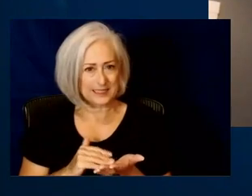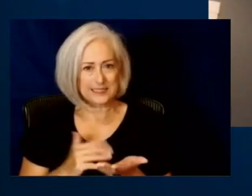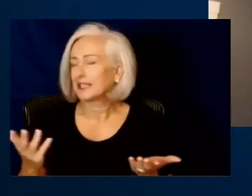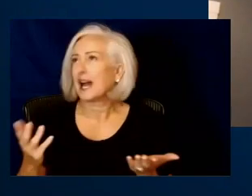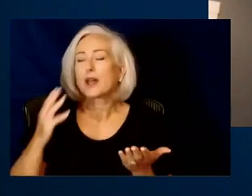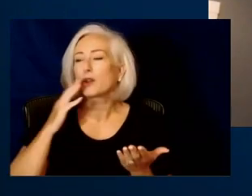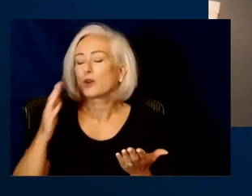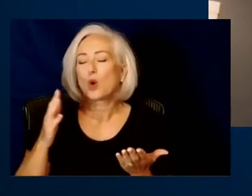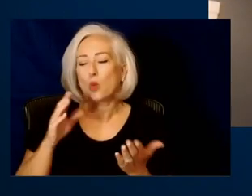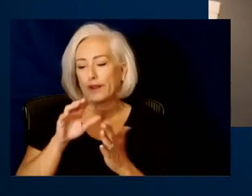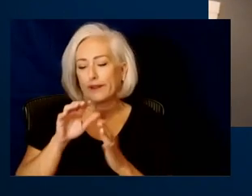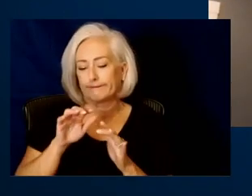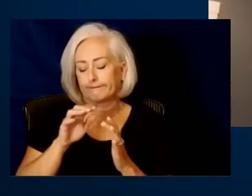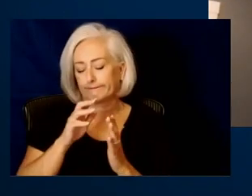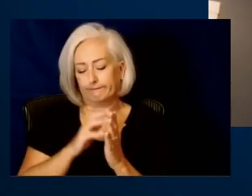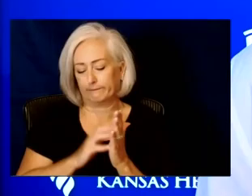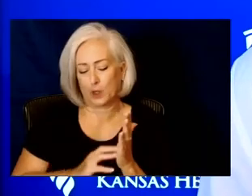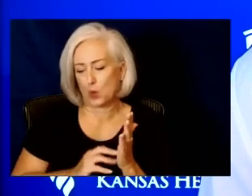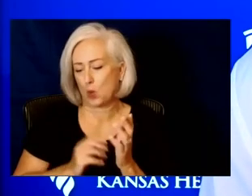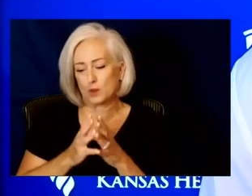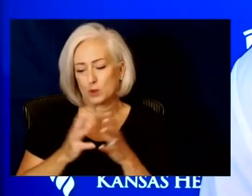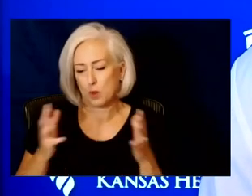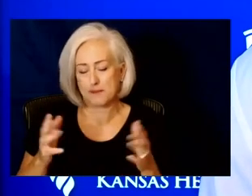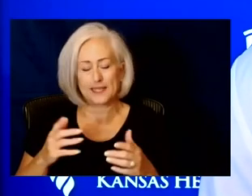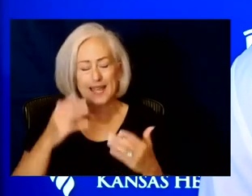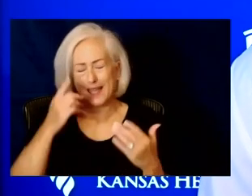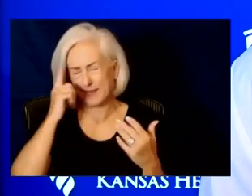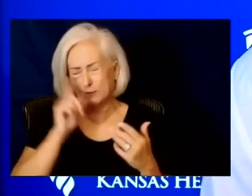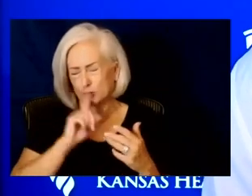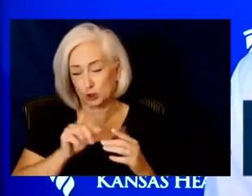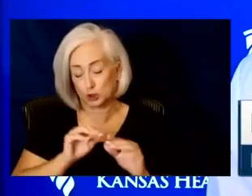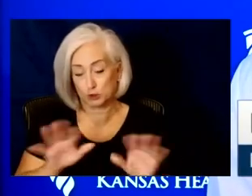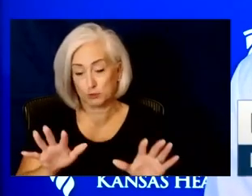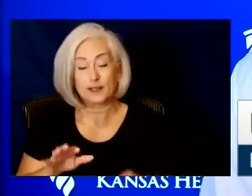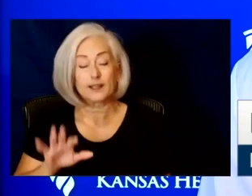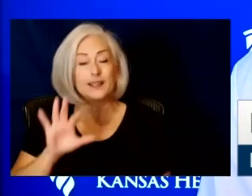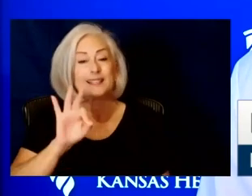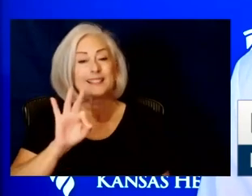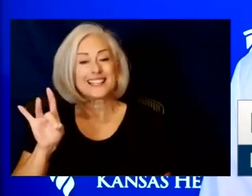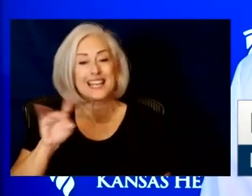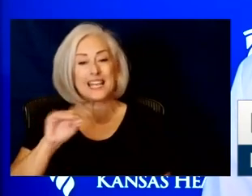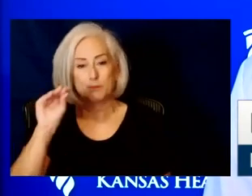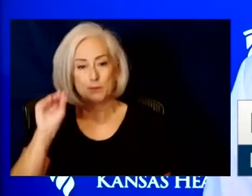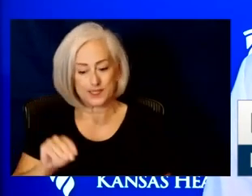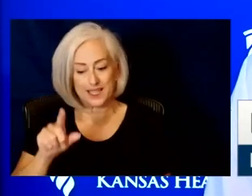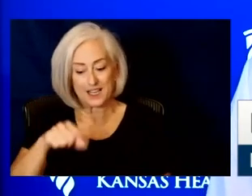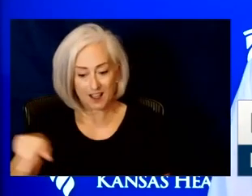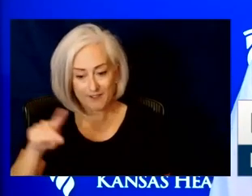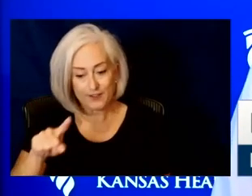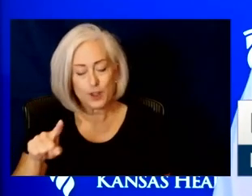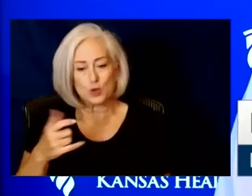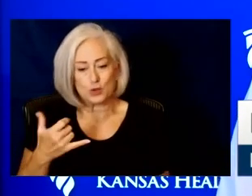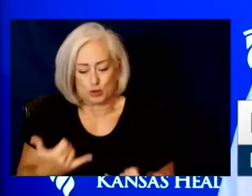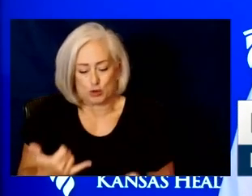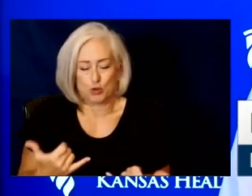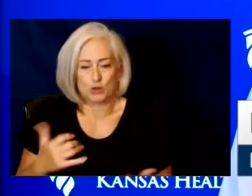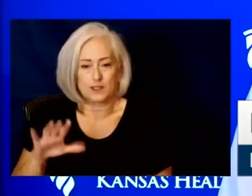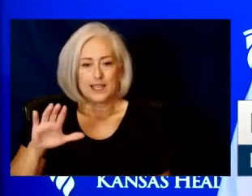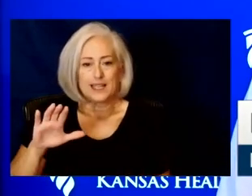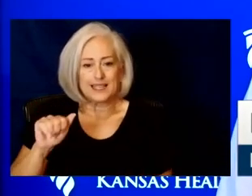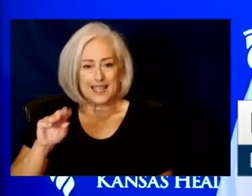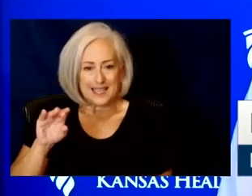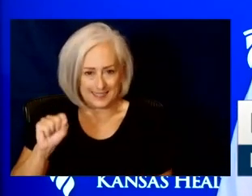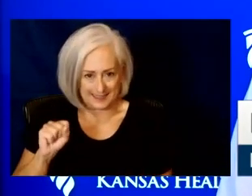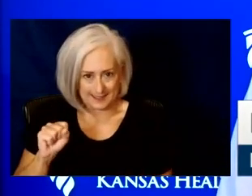on that. Yeah. But what I think we need to continue to say is that 98% or more of those current patients